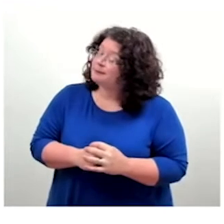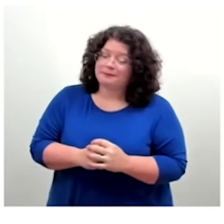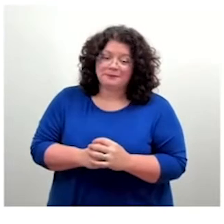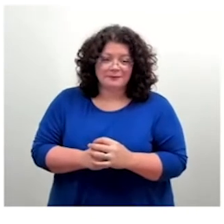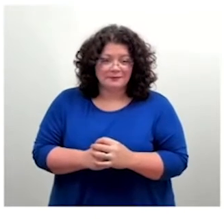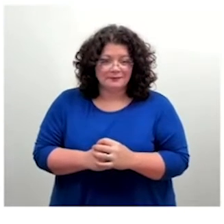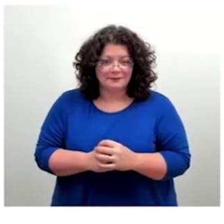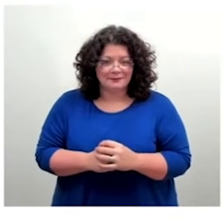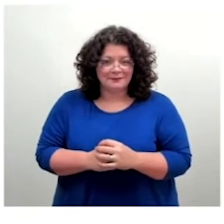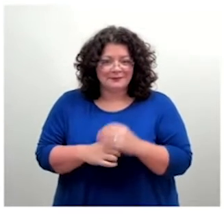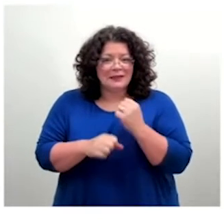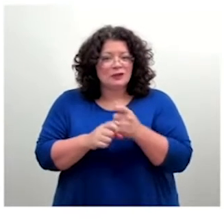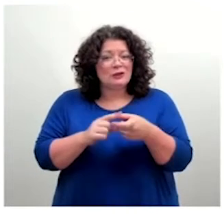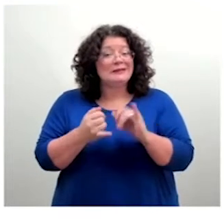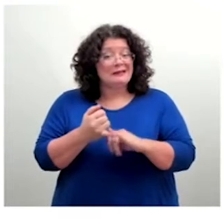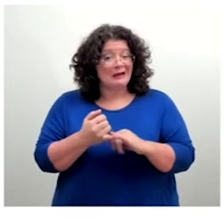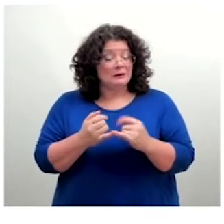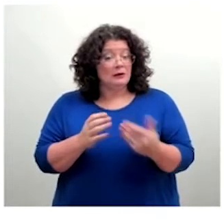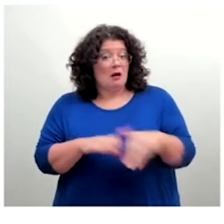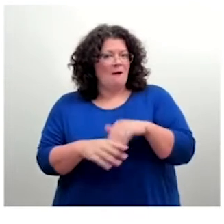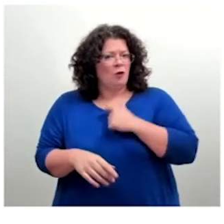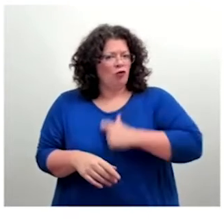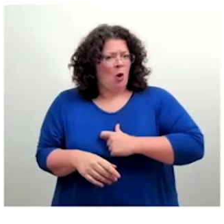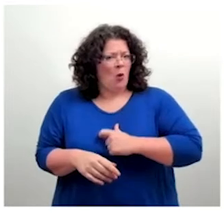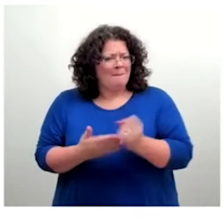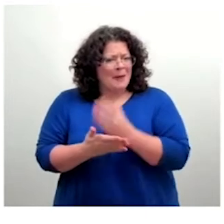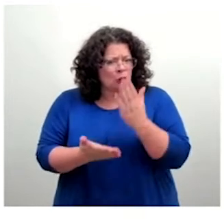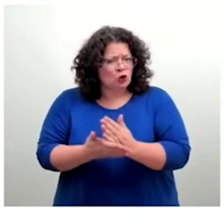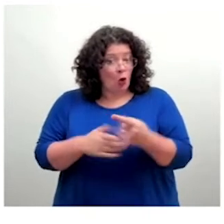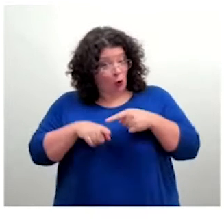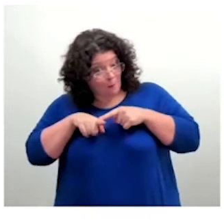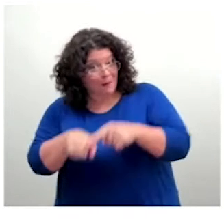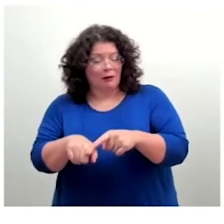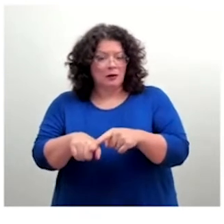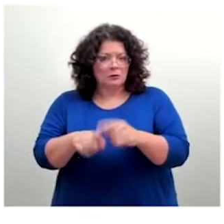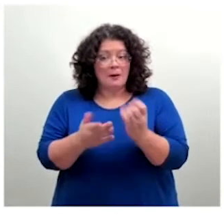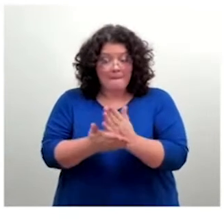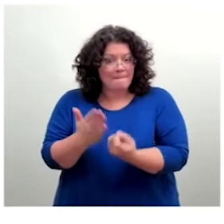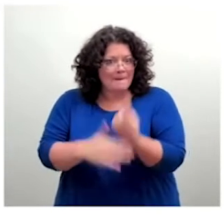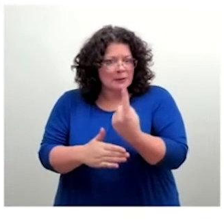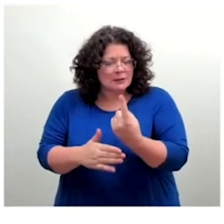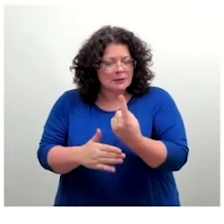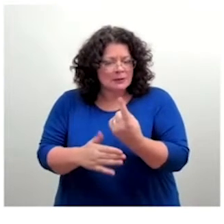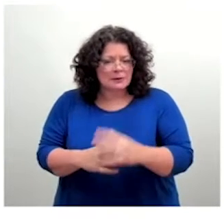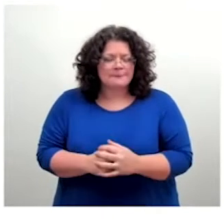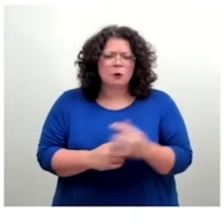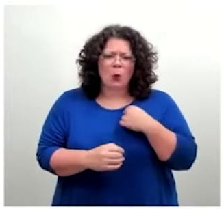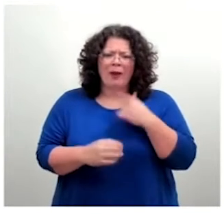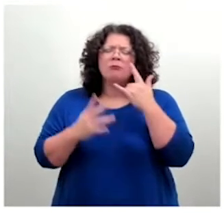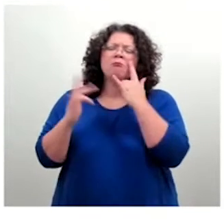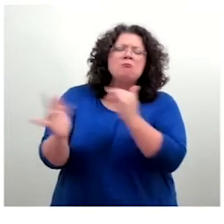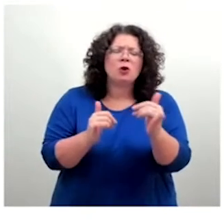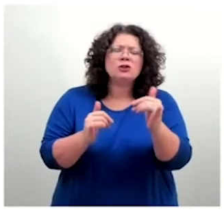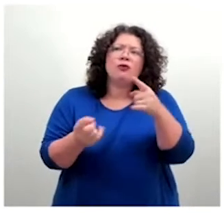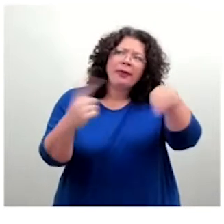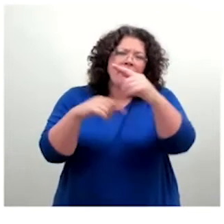will be in future be monitoring mobile apps as well for accessibility when that deadline comes through. And GDS has been chosen to do this because we're a leader